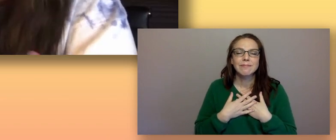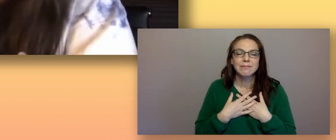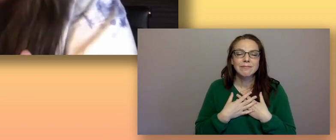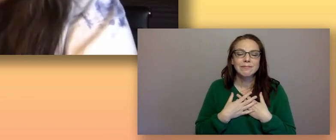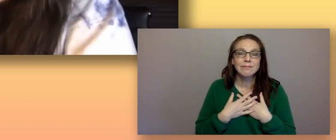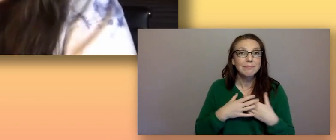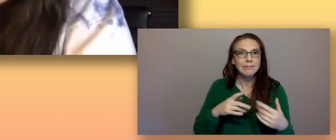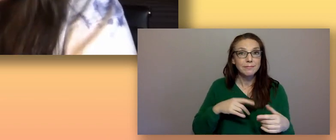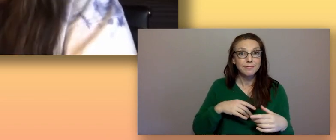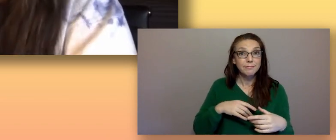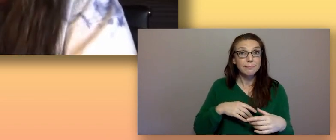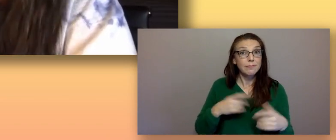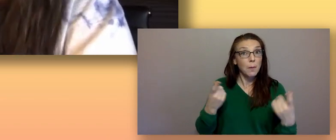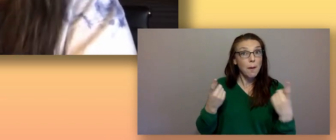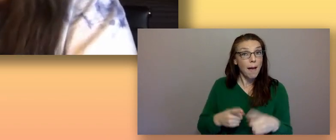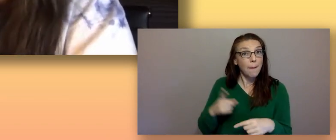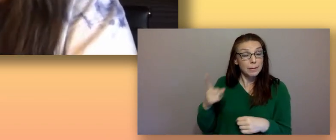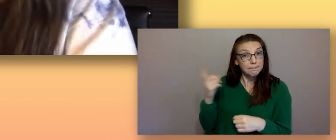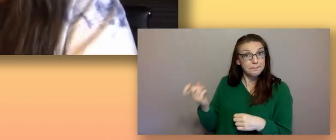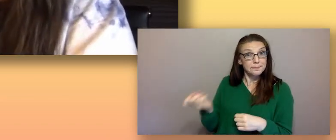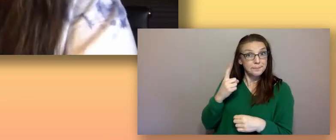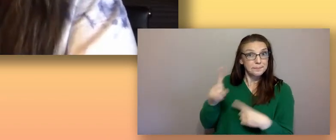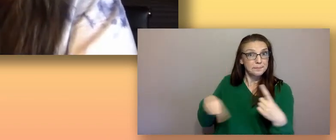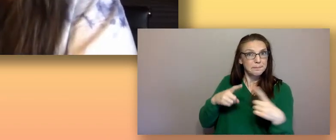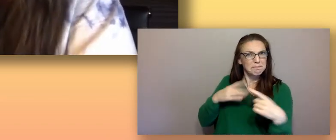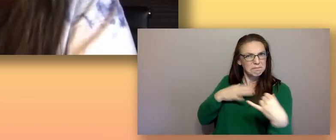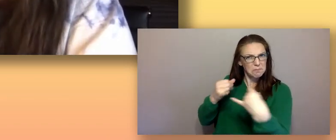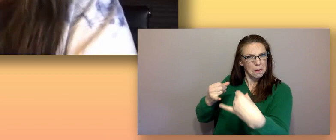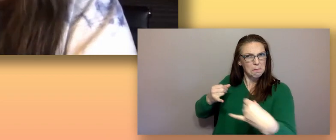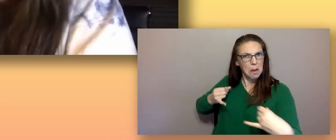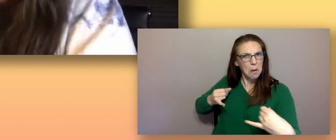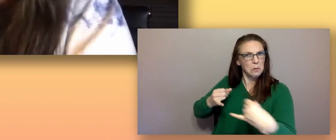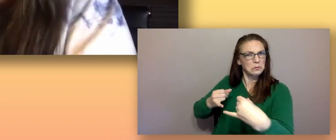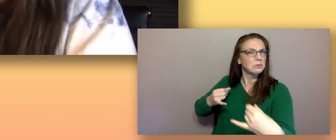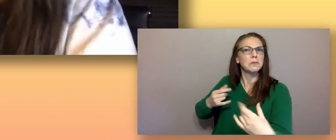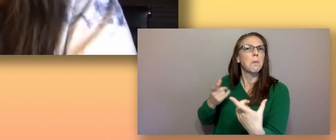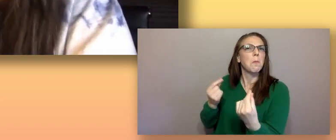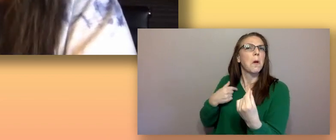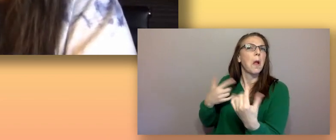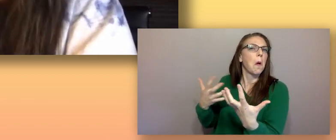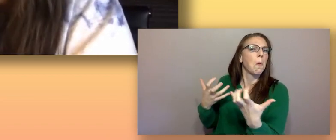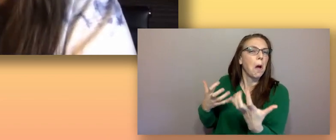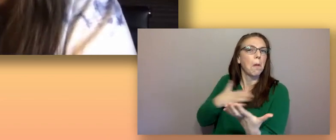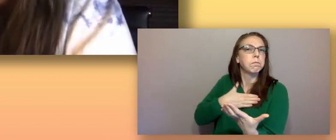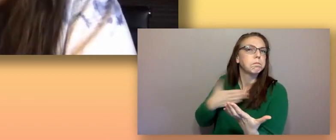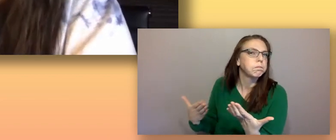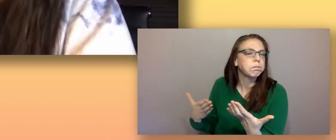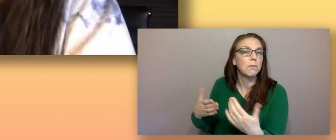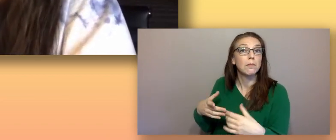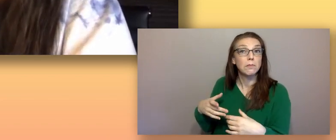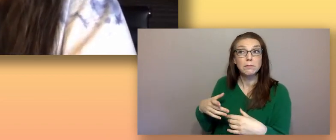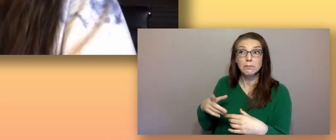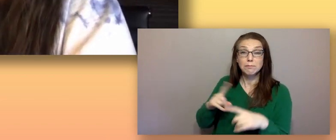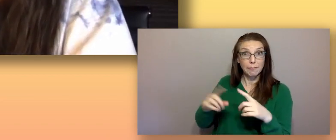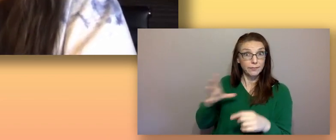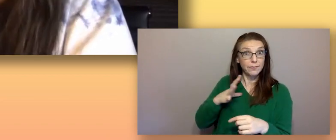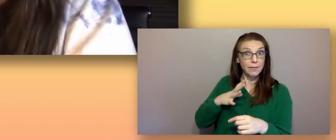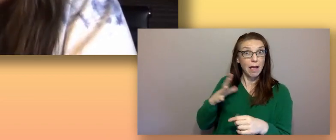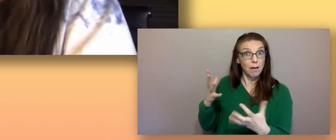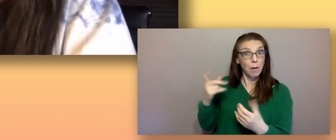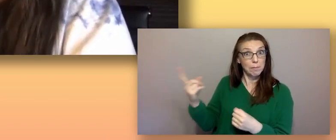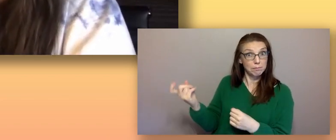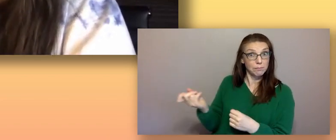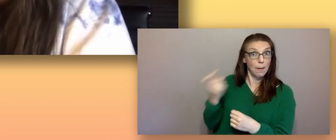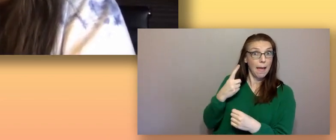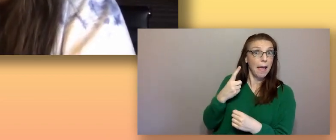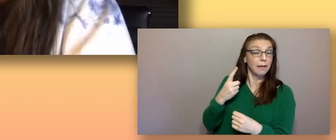But then he asked about my boundaries and what I wanted to do, which I guess isn't a but at all, because that's exactly what I wanted him to ask, especially since I have to kill the mood with